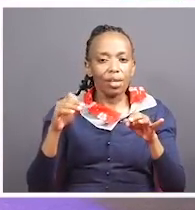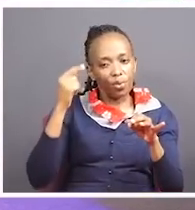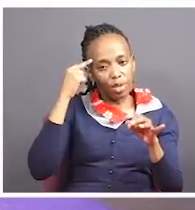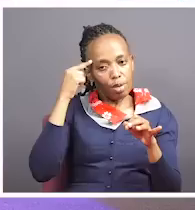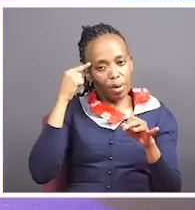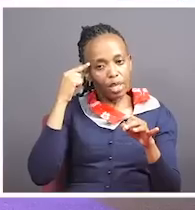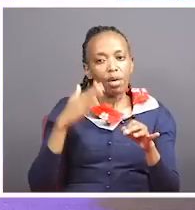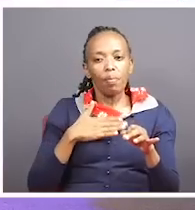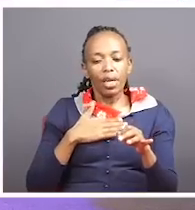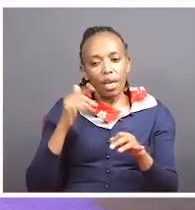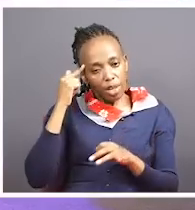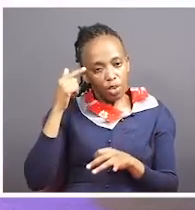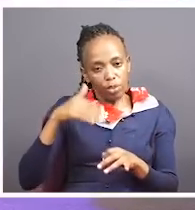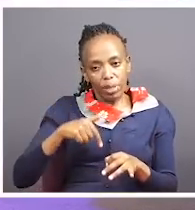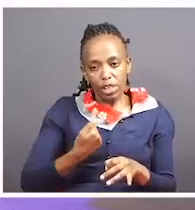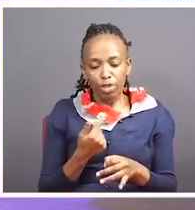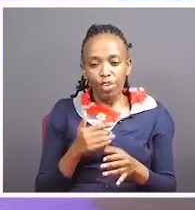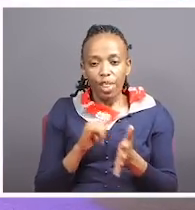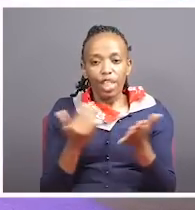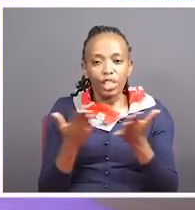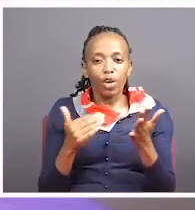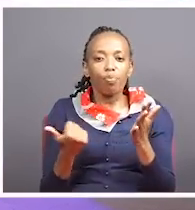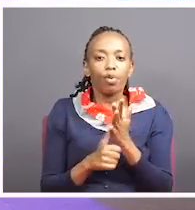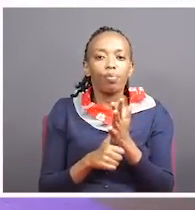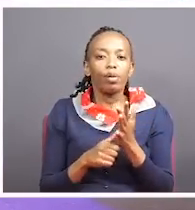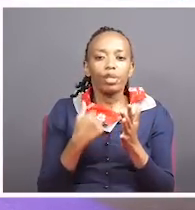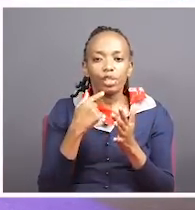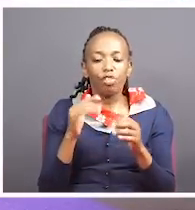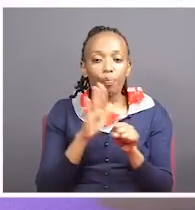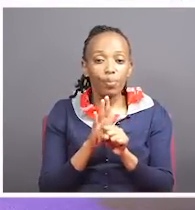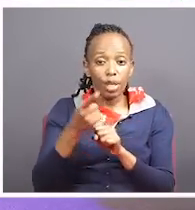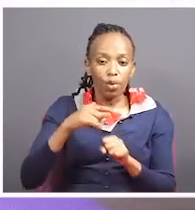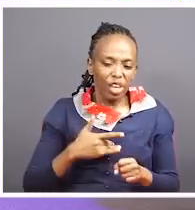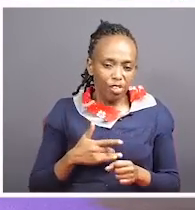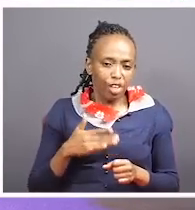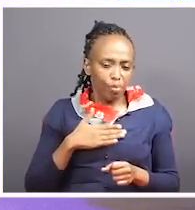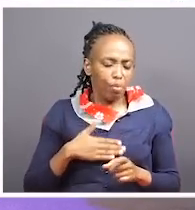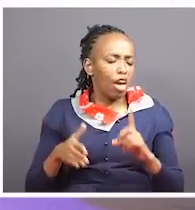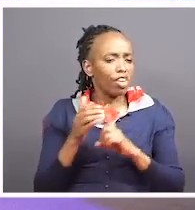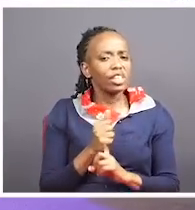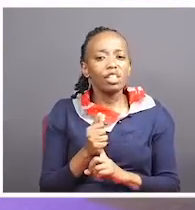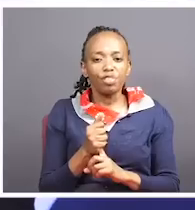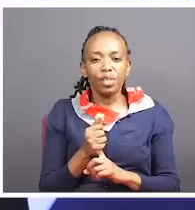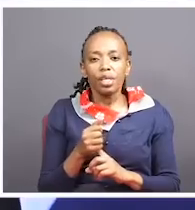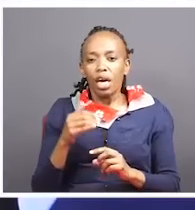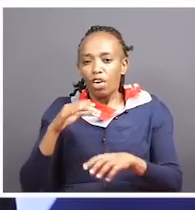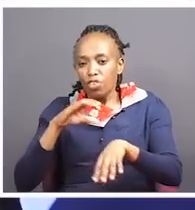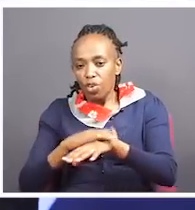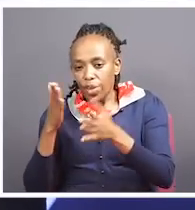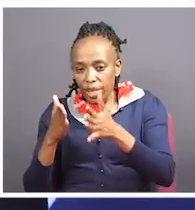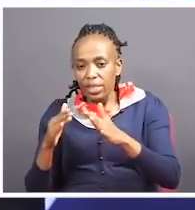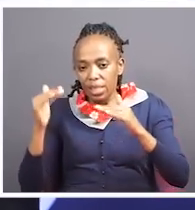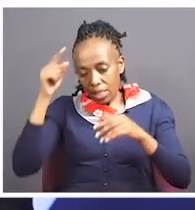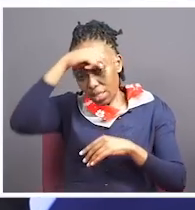ringing in my mind. And I thought to myself, maybe that's where a big problem is for many of us. We feel that, okay, I've accomplished this. I've got